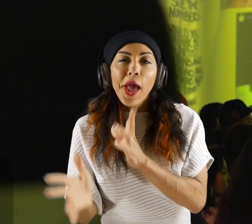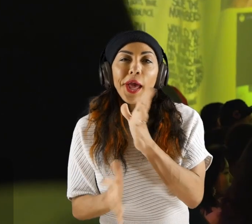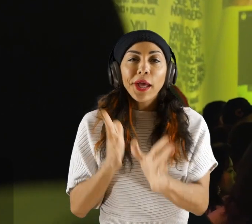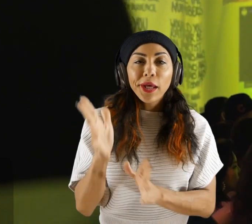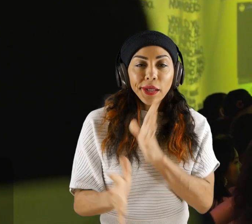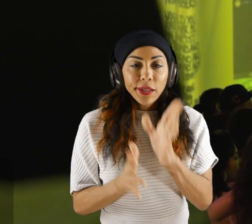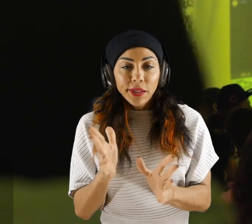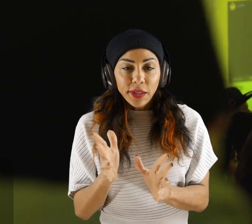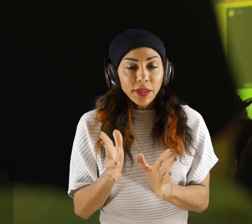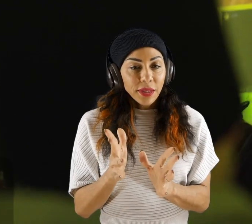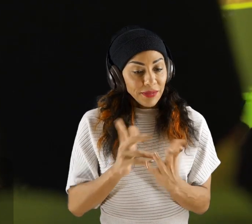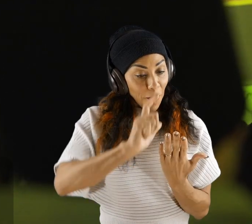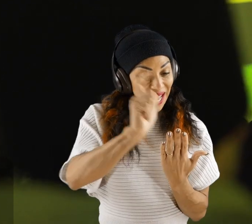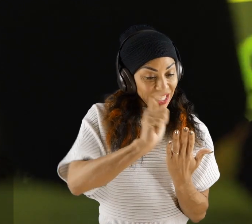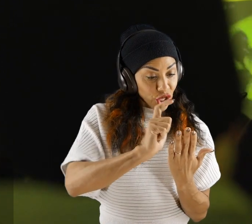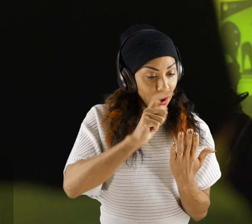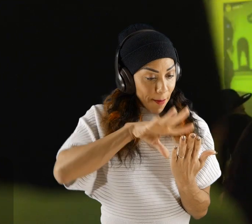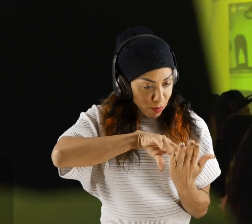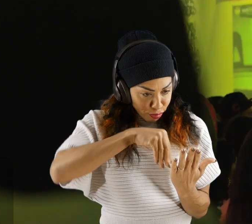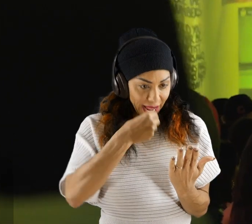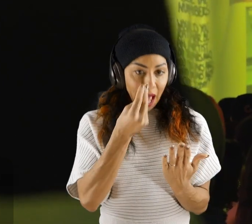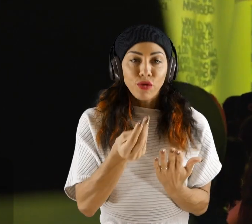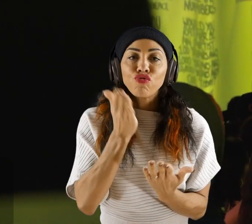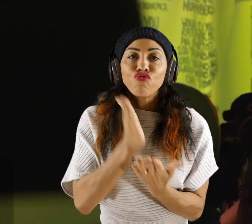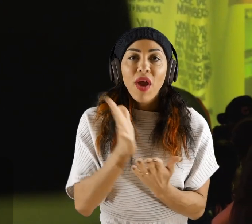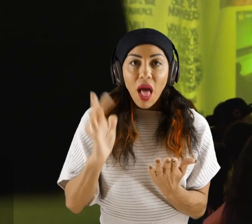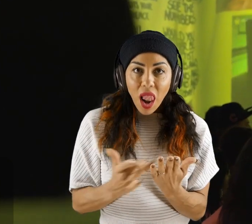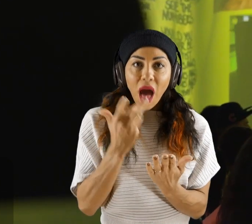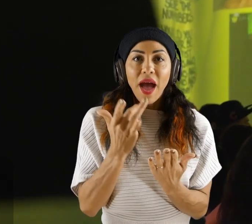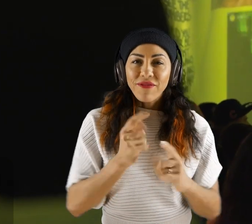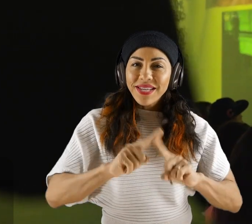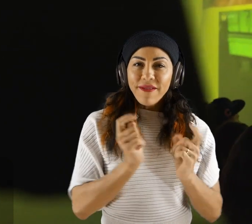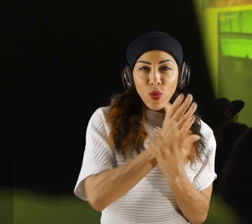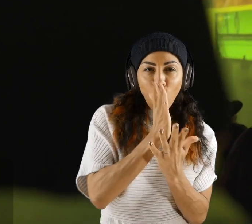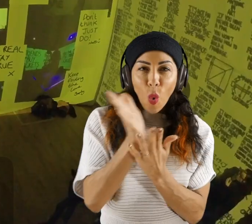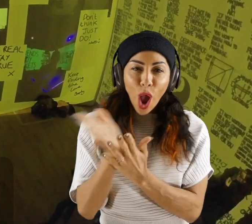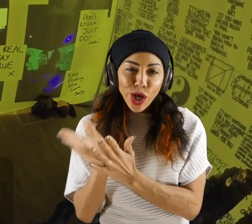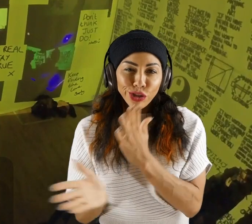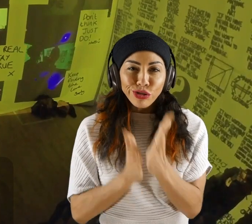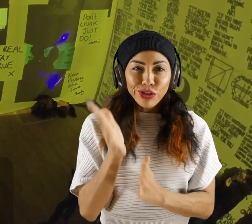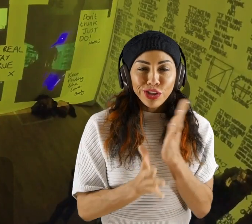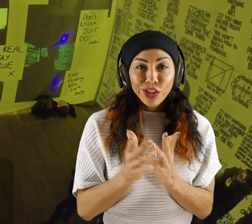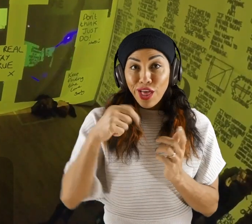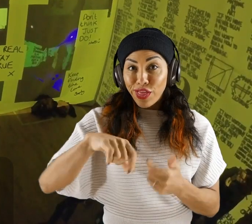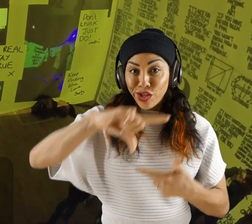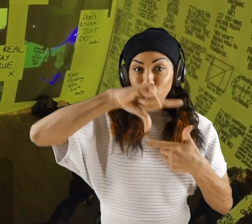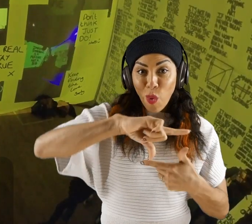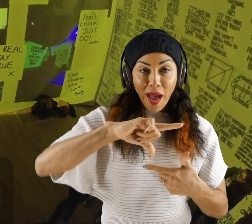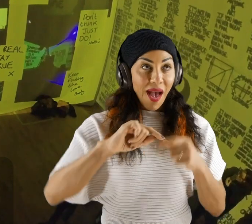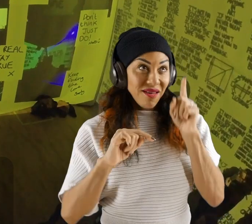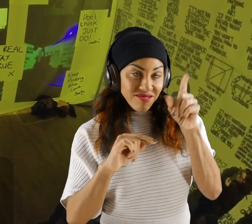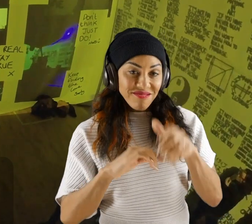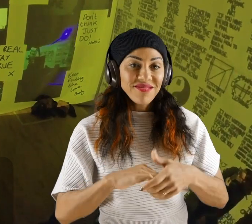Instagram into real life in many other ways. So this, I guess this square here is like the idea